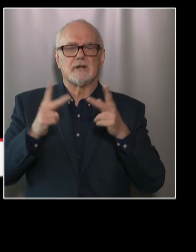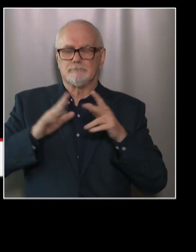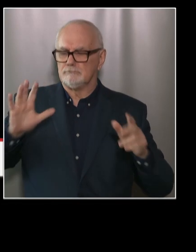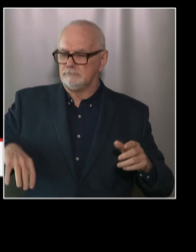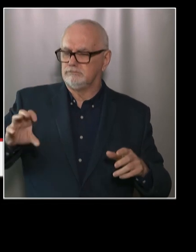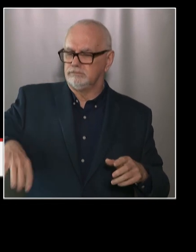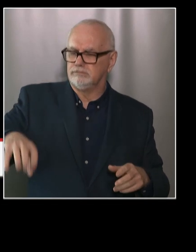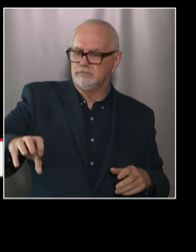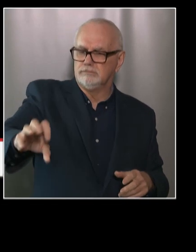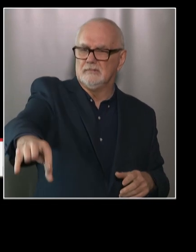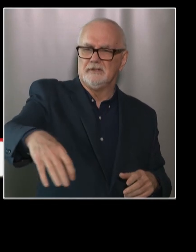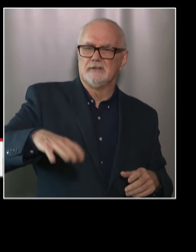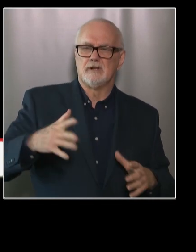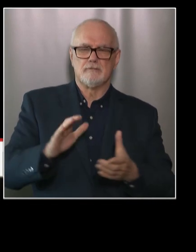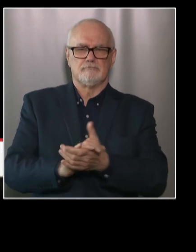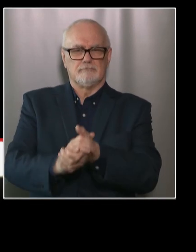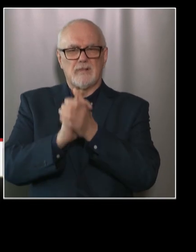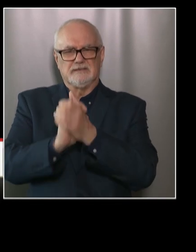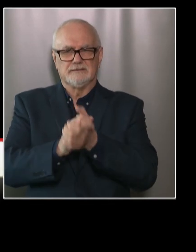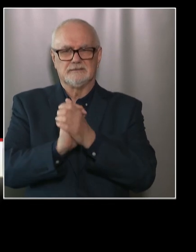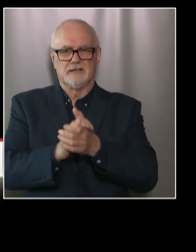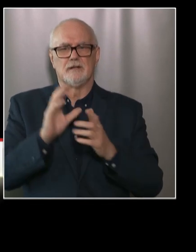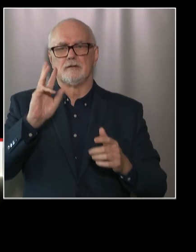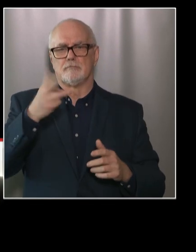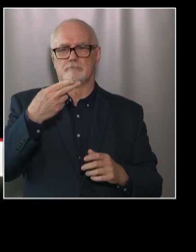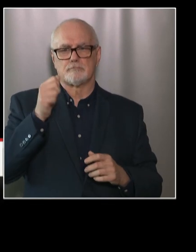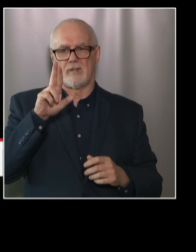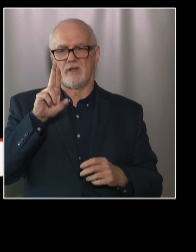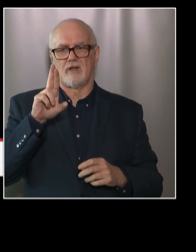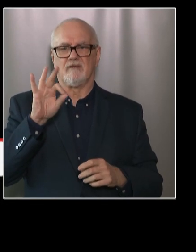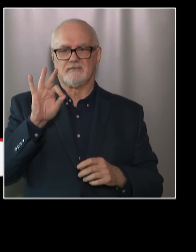being the district's Elite 8 project for Ward 6.